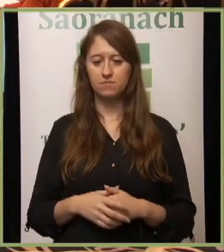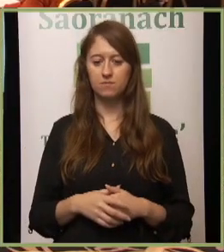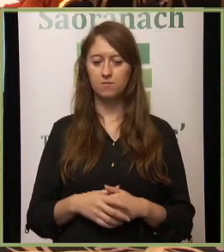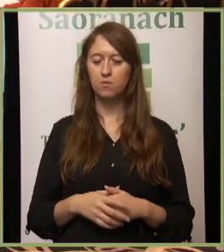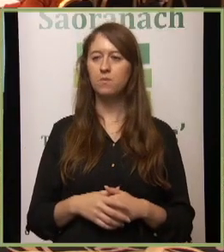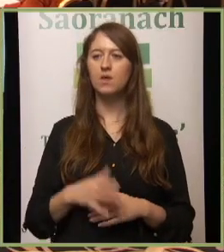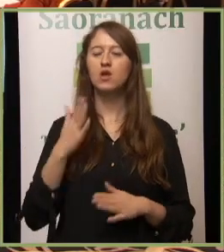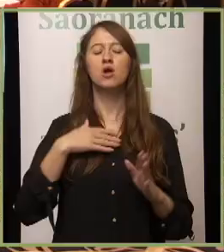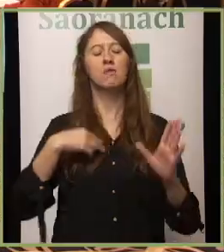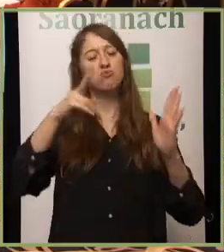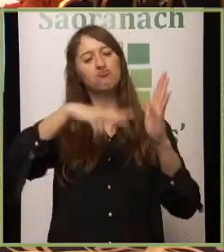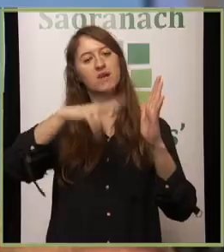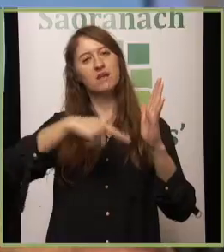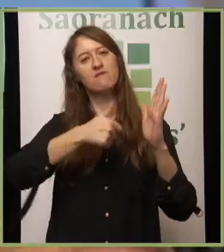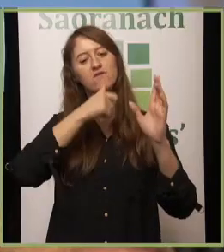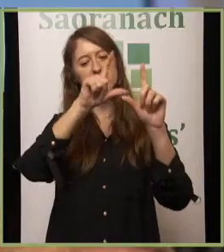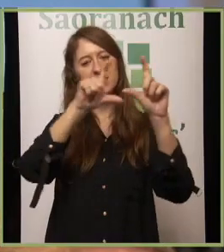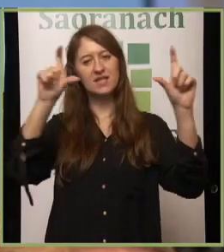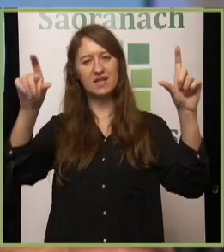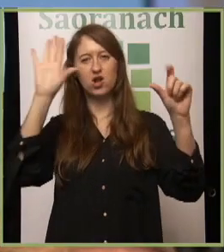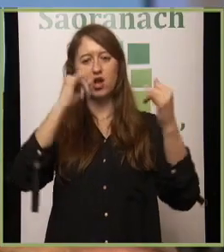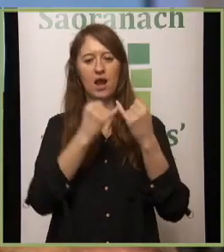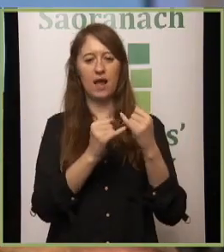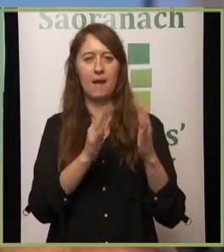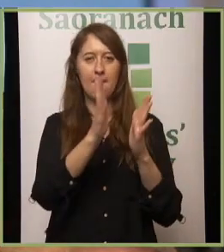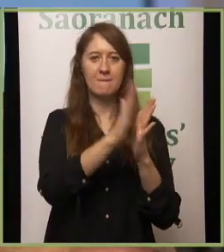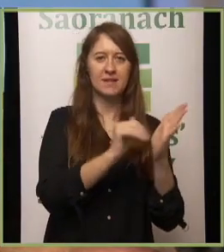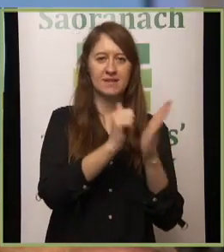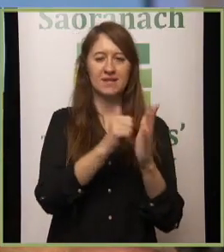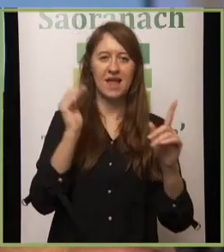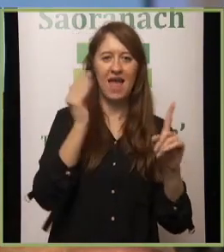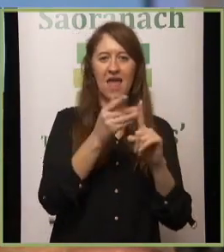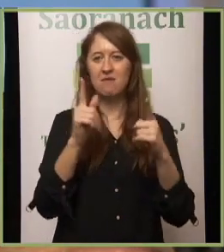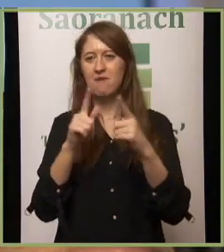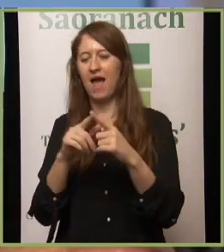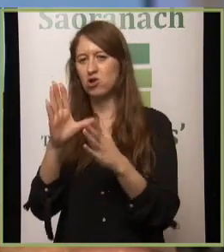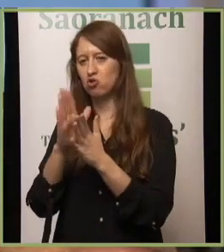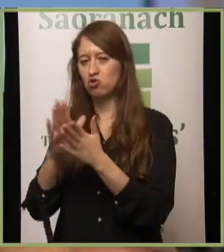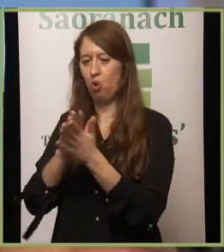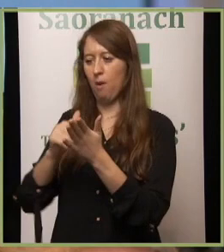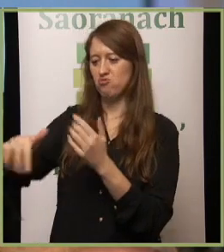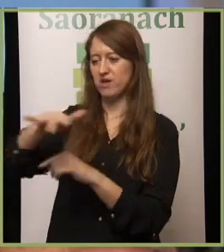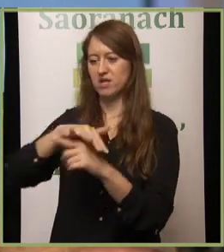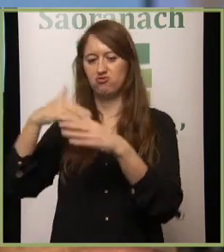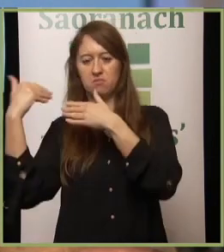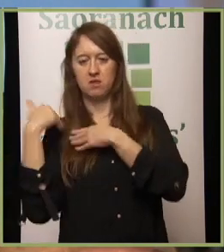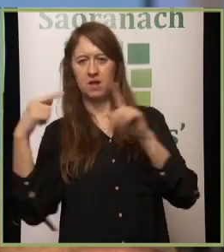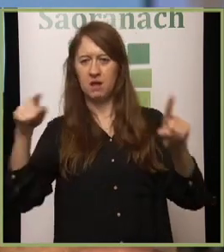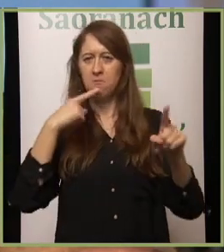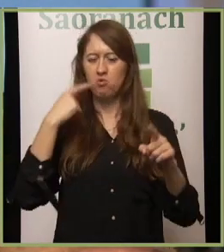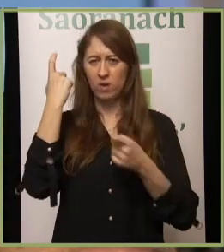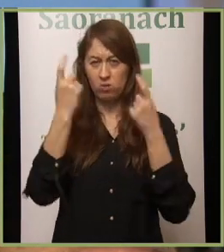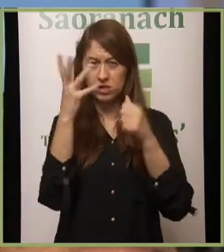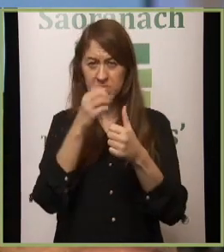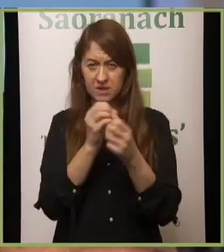Yeah, just when I'm reading the first sentence there's a conflict of interest between business aims and corporate responsibility, particularly for state agencies. Are we specifically referring to forestry agencies